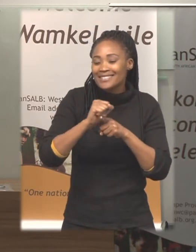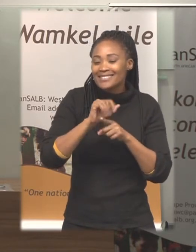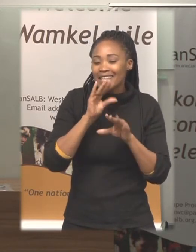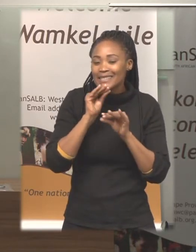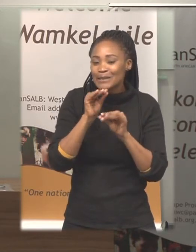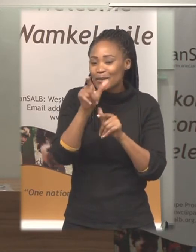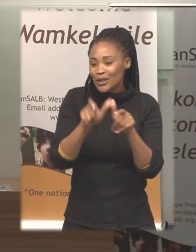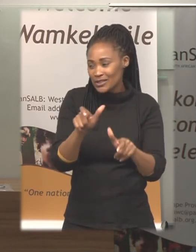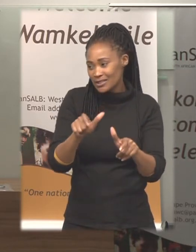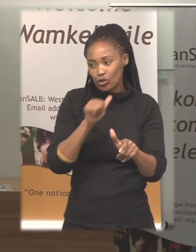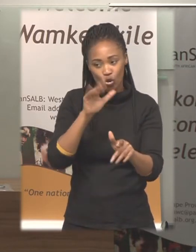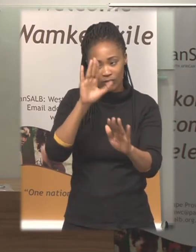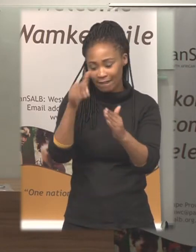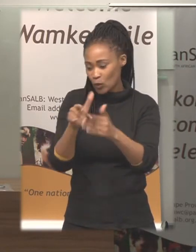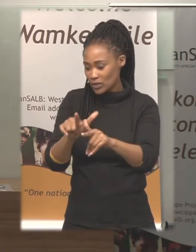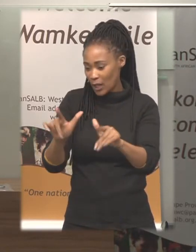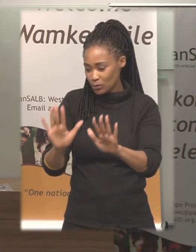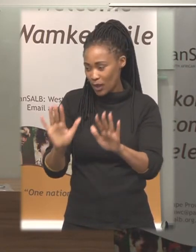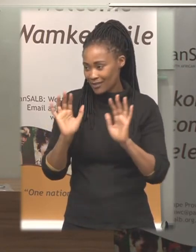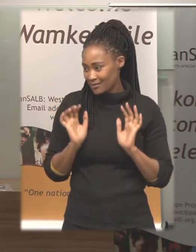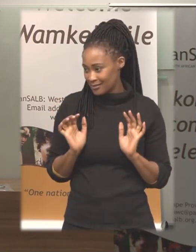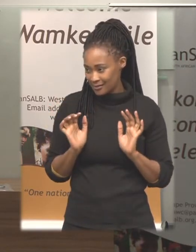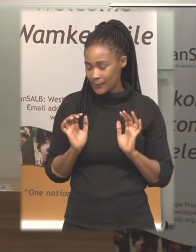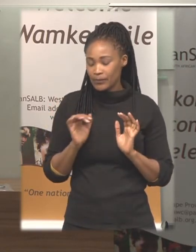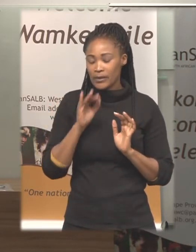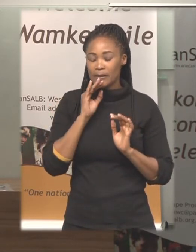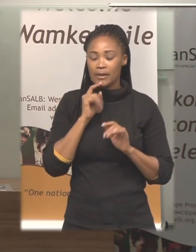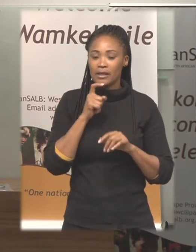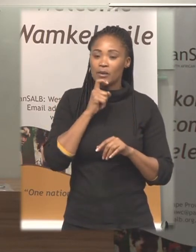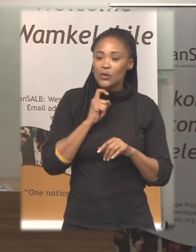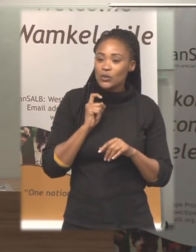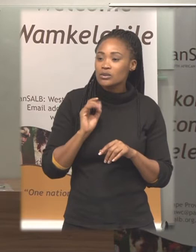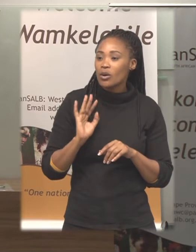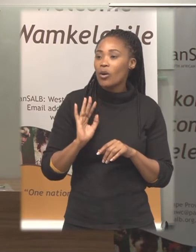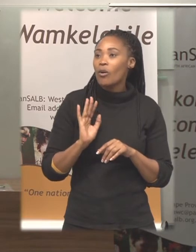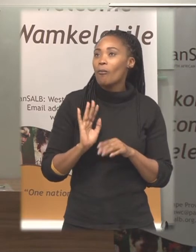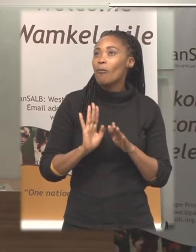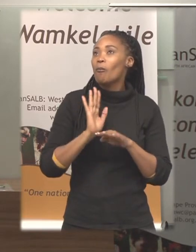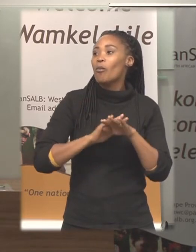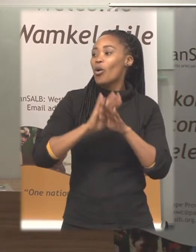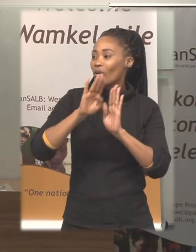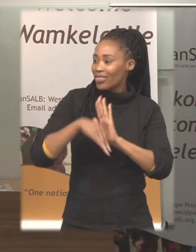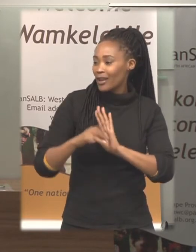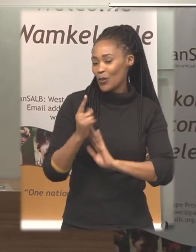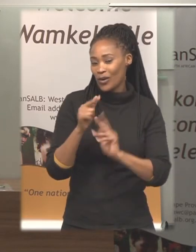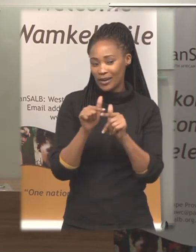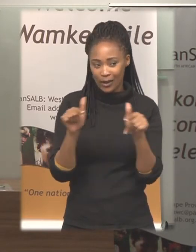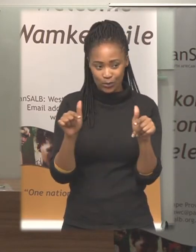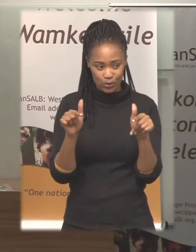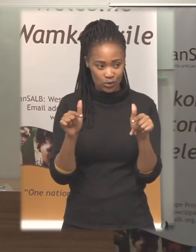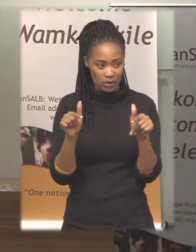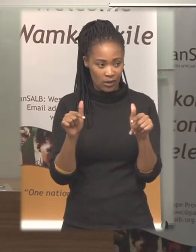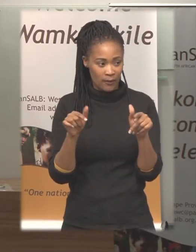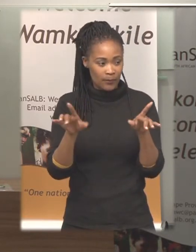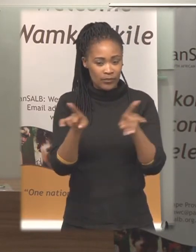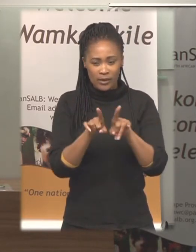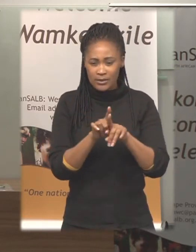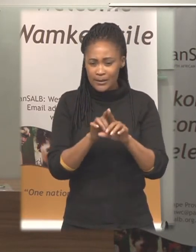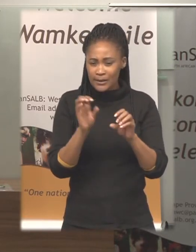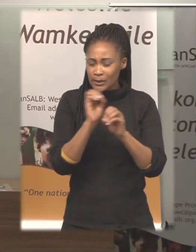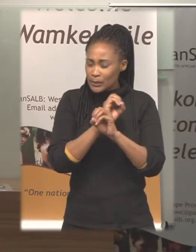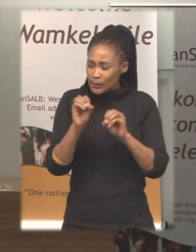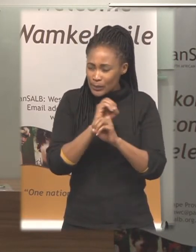as I've said, rather than languages, the use of more than one named language in communication, and the idea that there are no